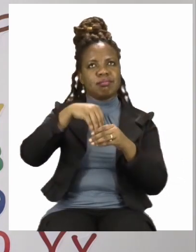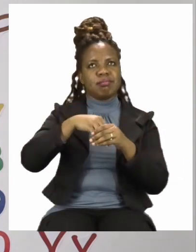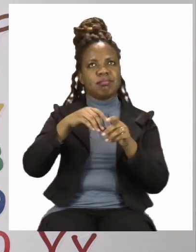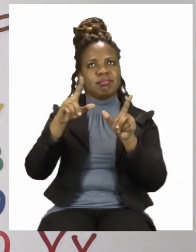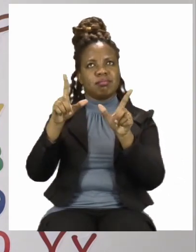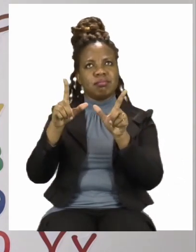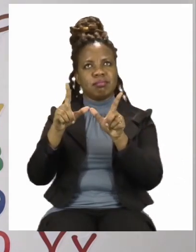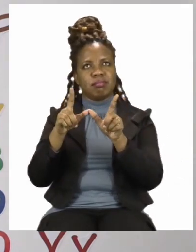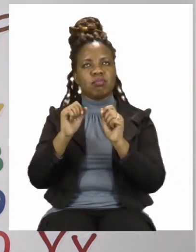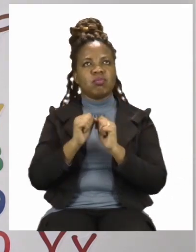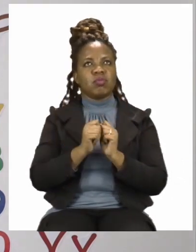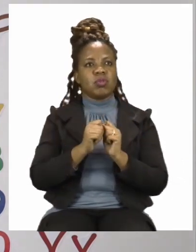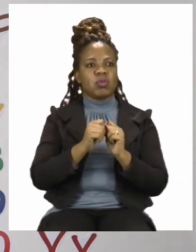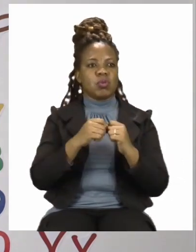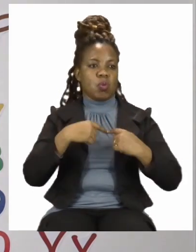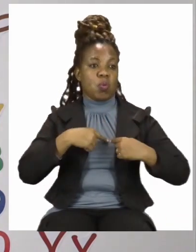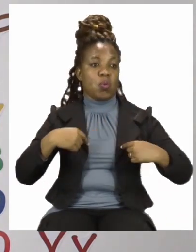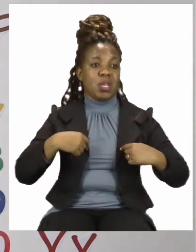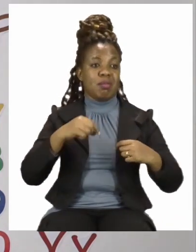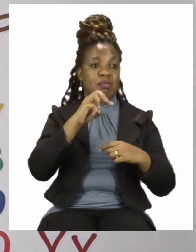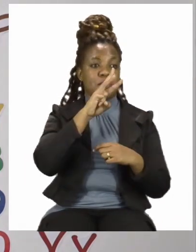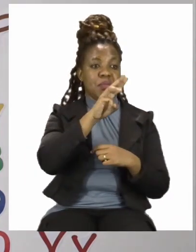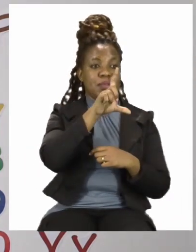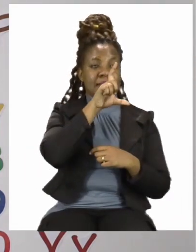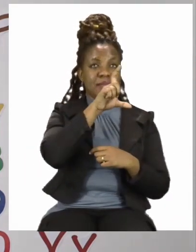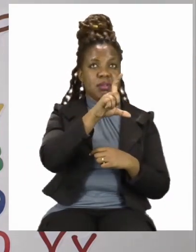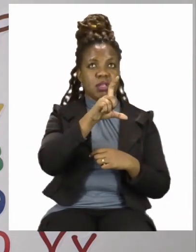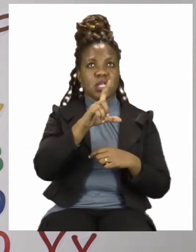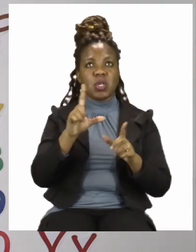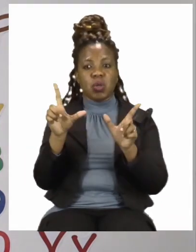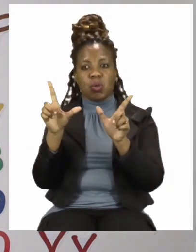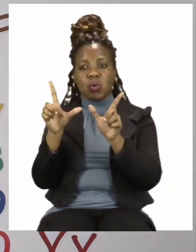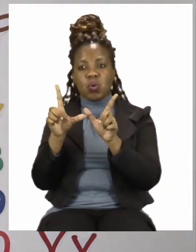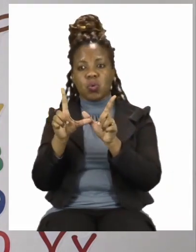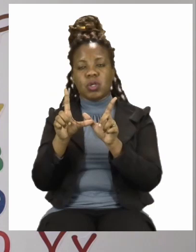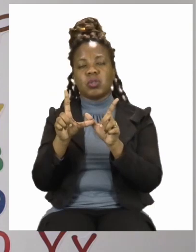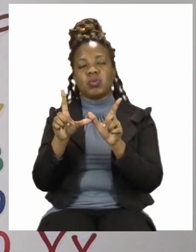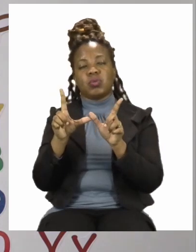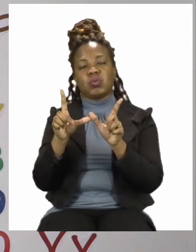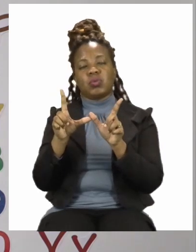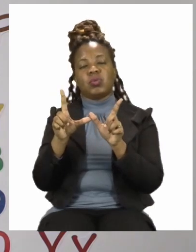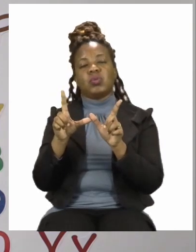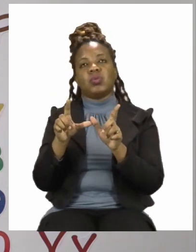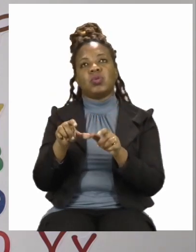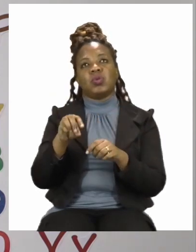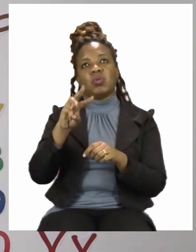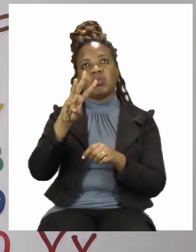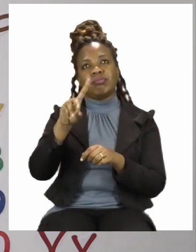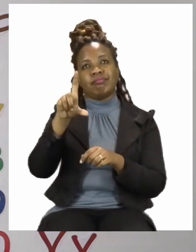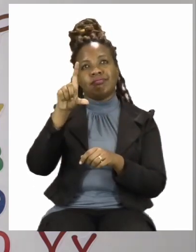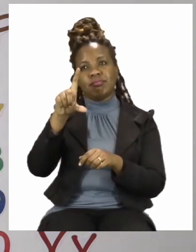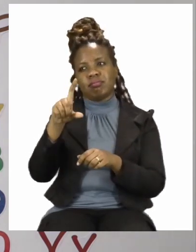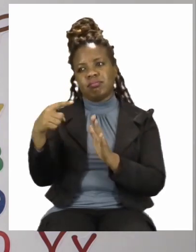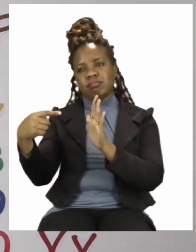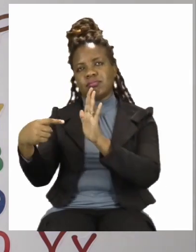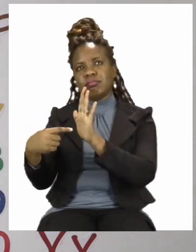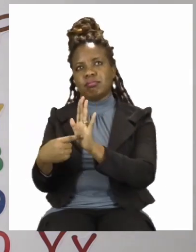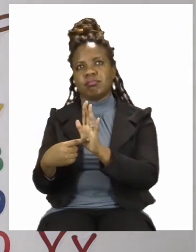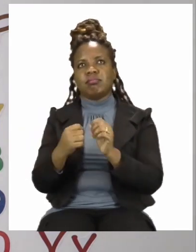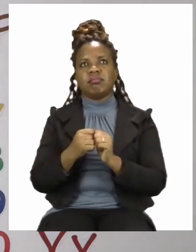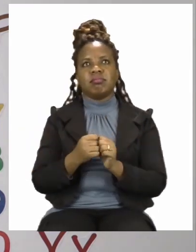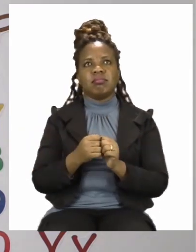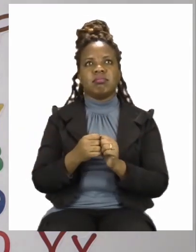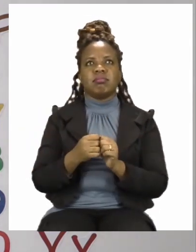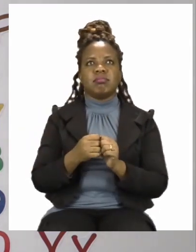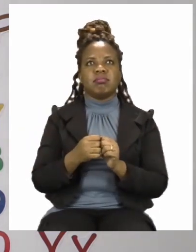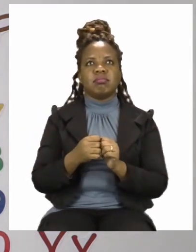with a full stop. I want you to rewrite the sentence on the line provided, and when you are done,